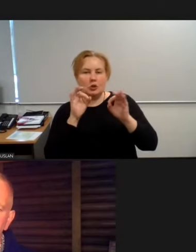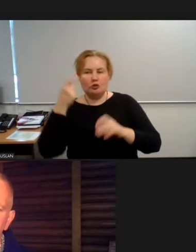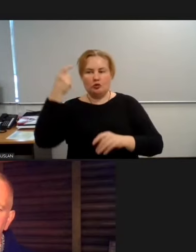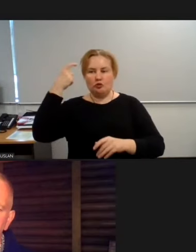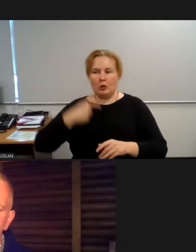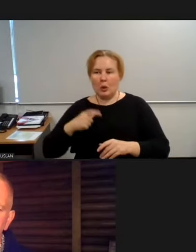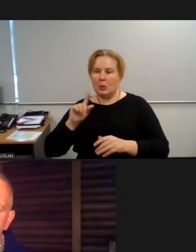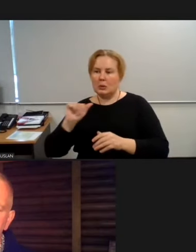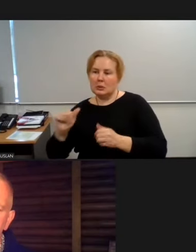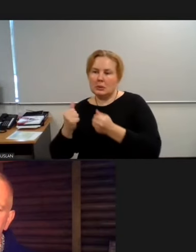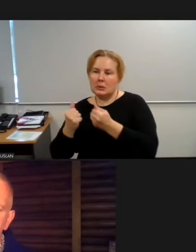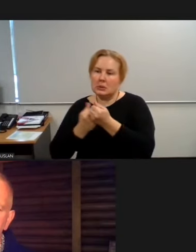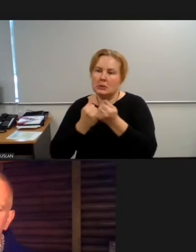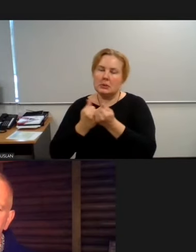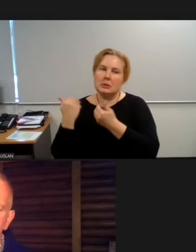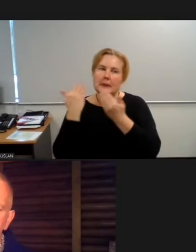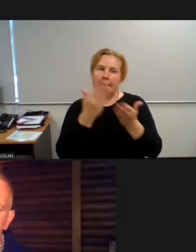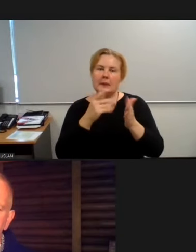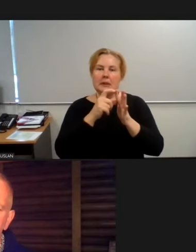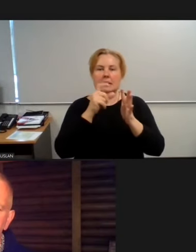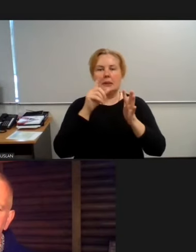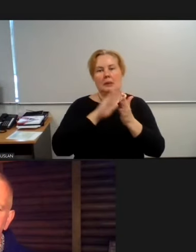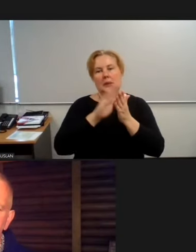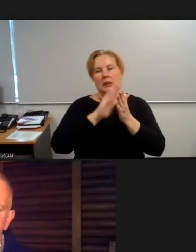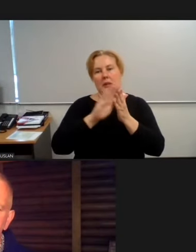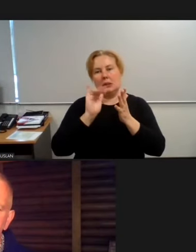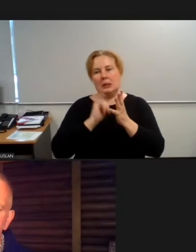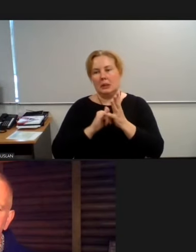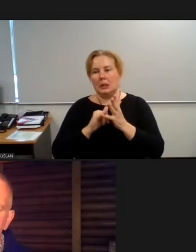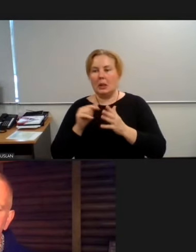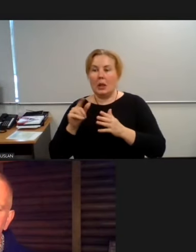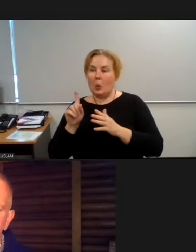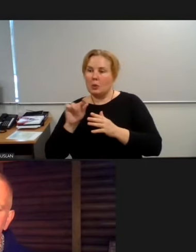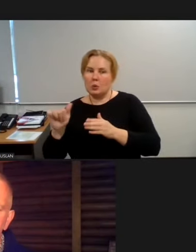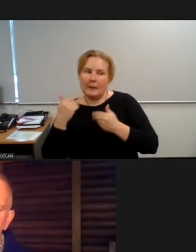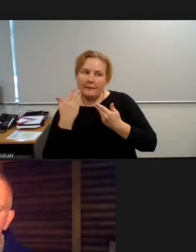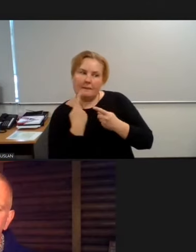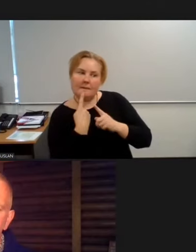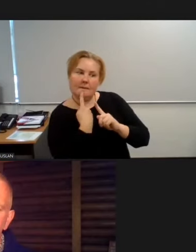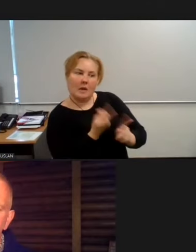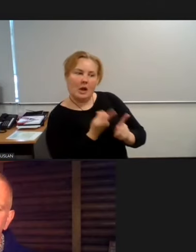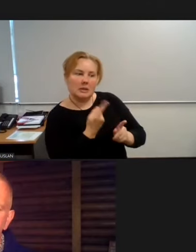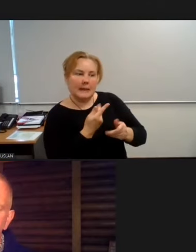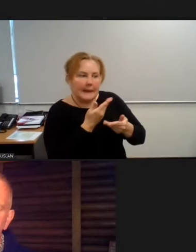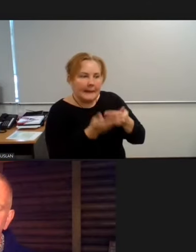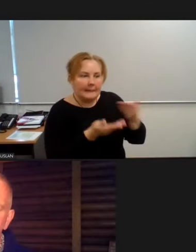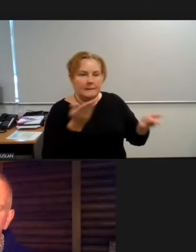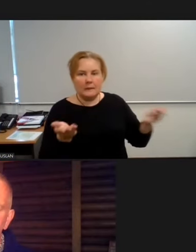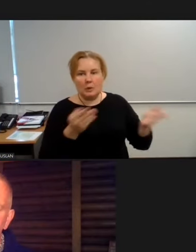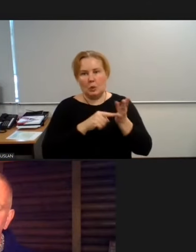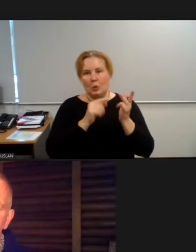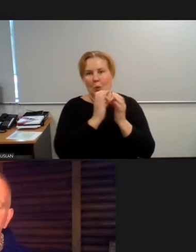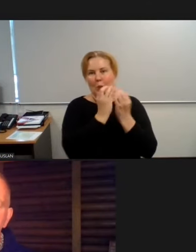to organisations when they're looking at their return to work policies and anything else that you think is relevant as well?